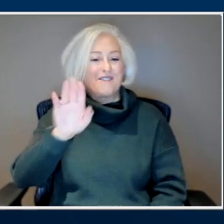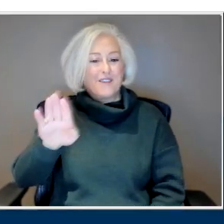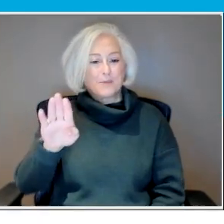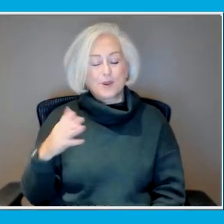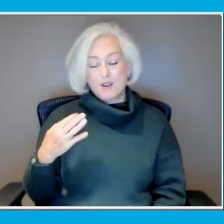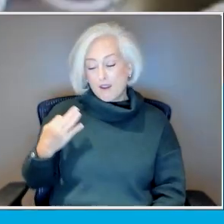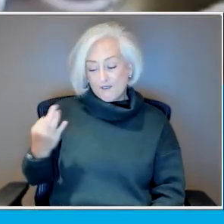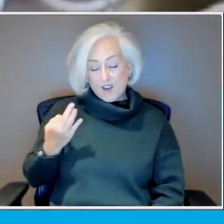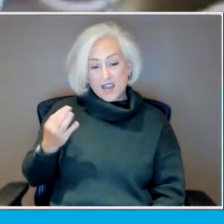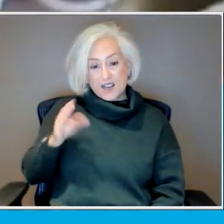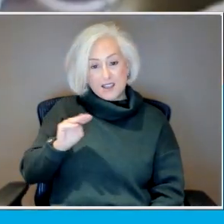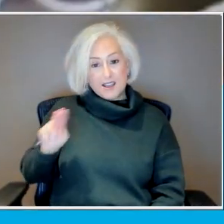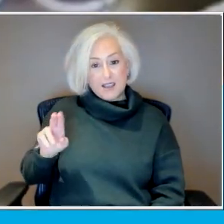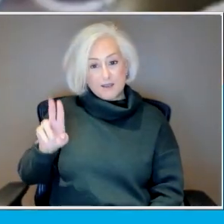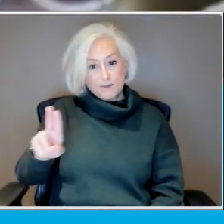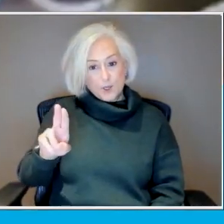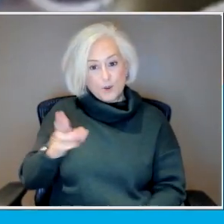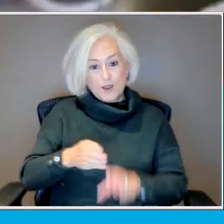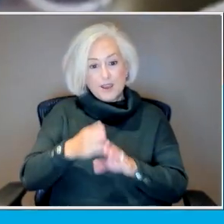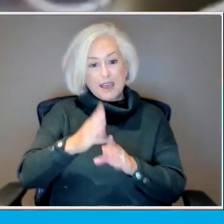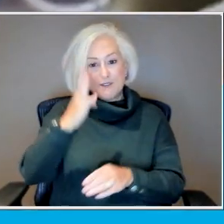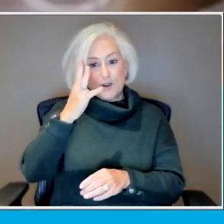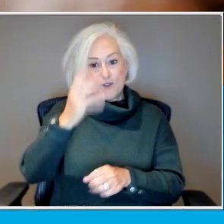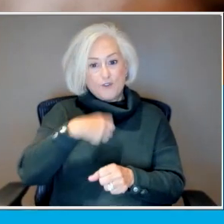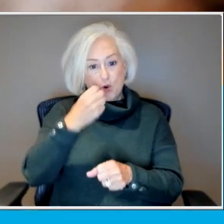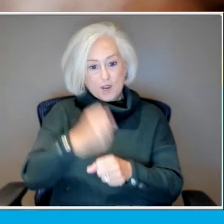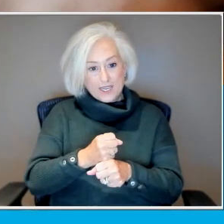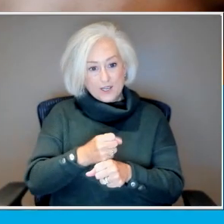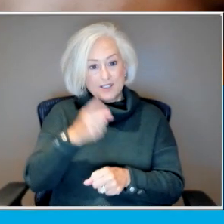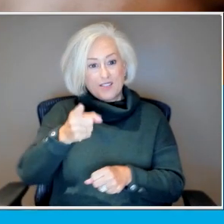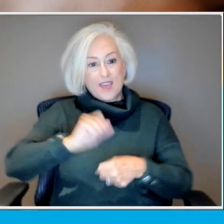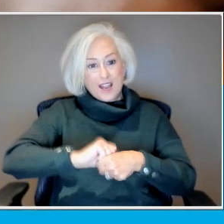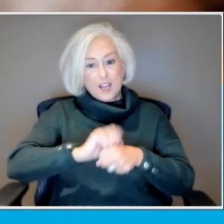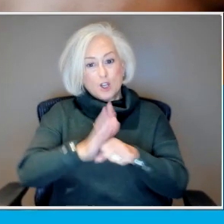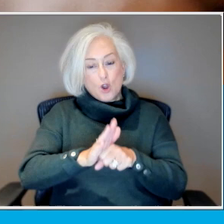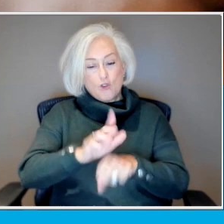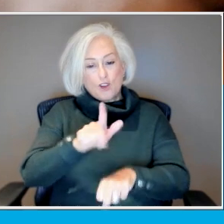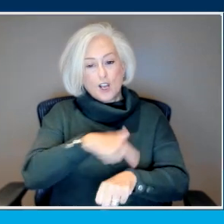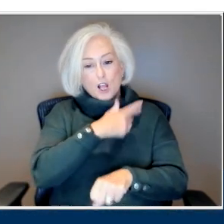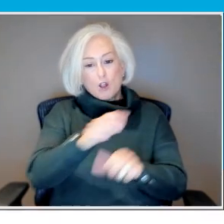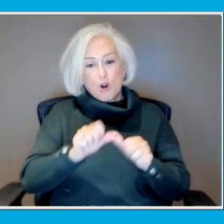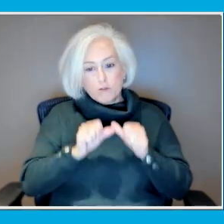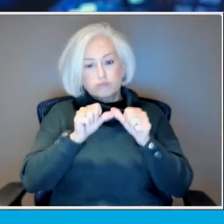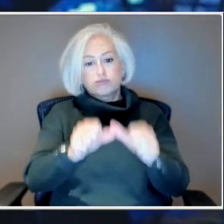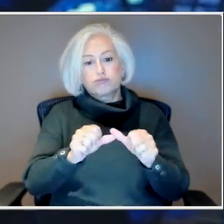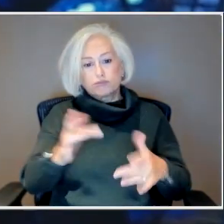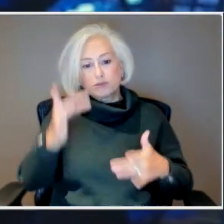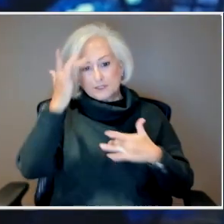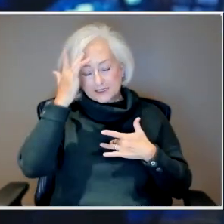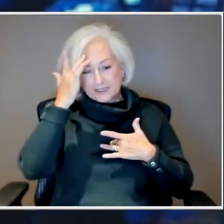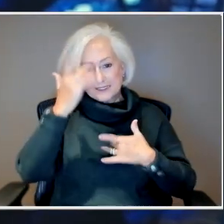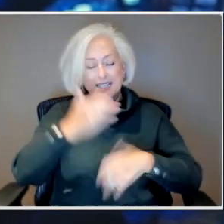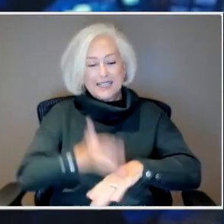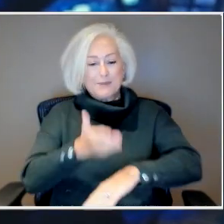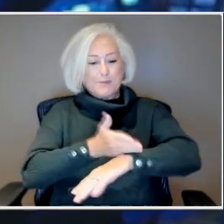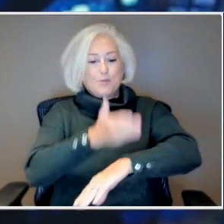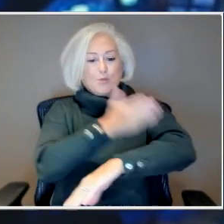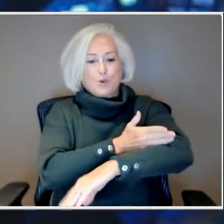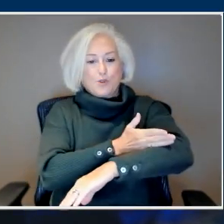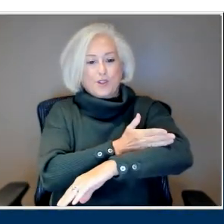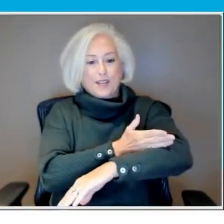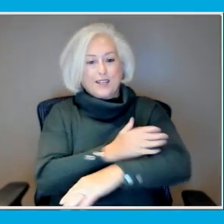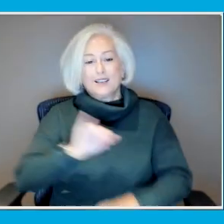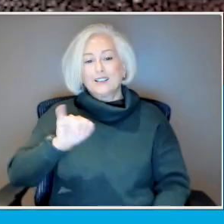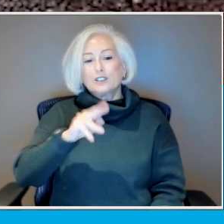Medical Update. After 4 years, this COVID long hauler is finally making progress. I'm Jessica Lovell on the next Morning